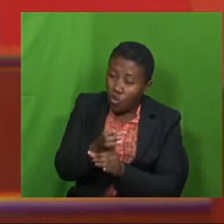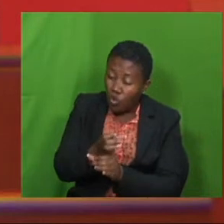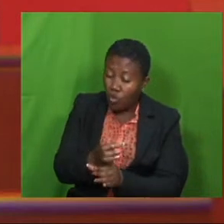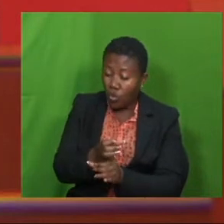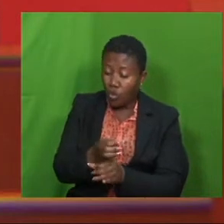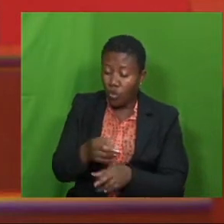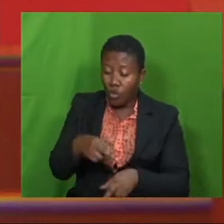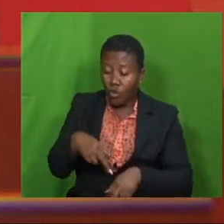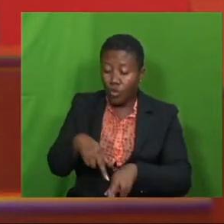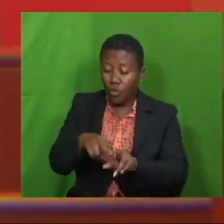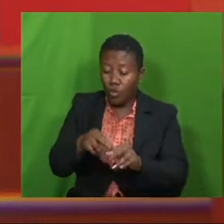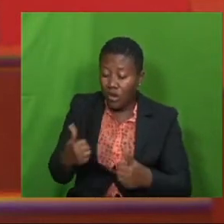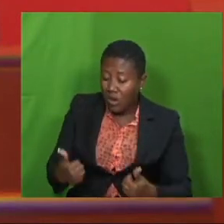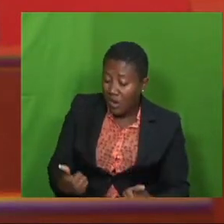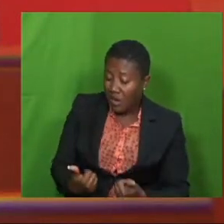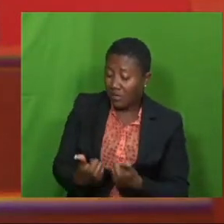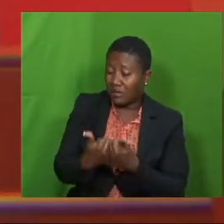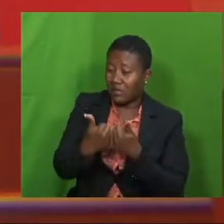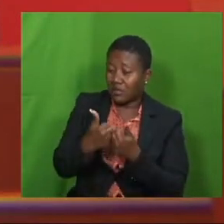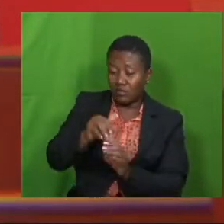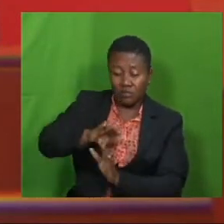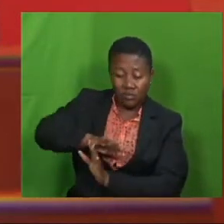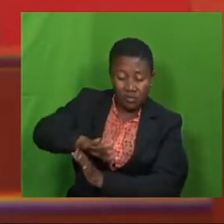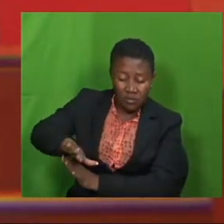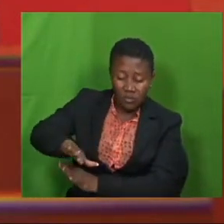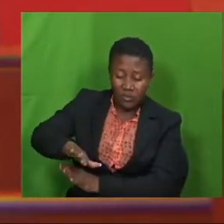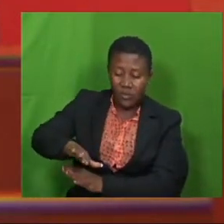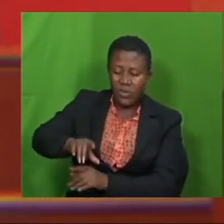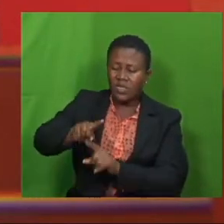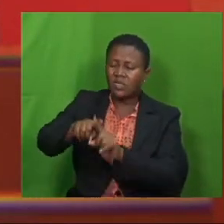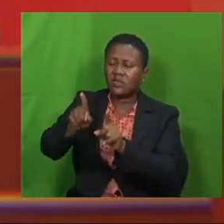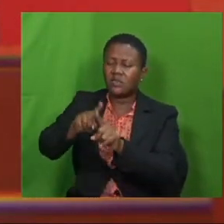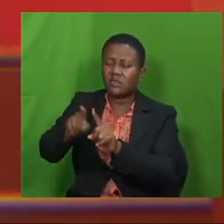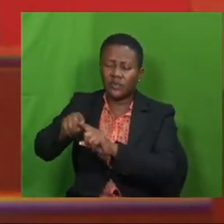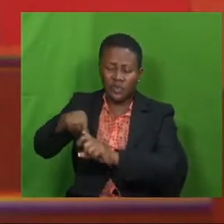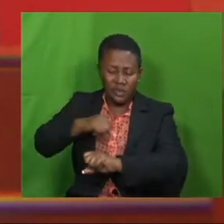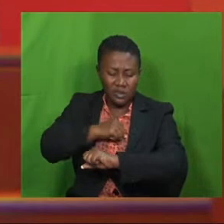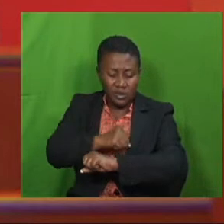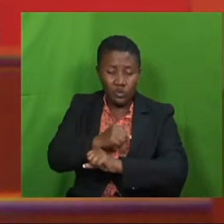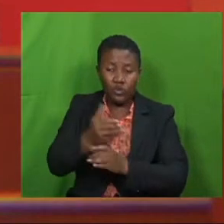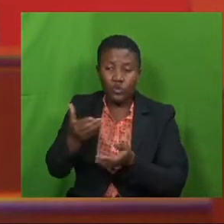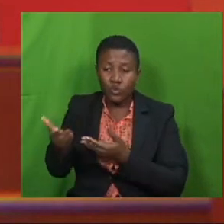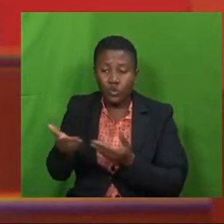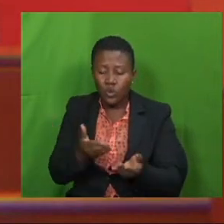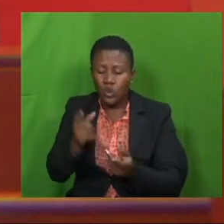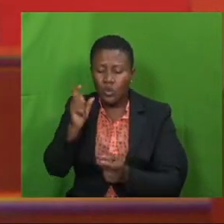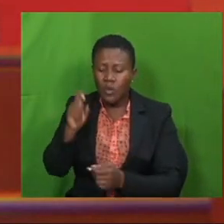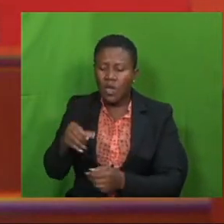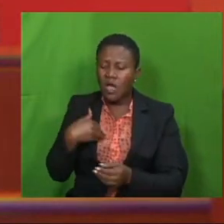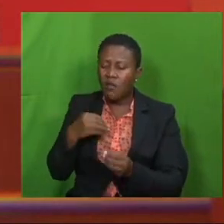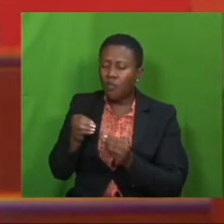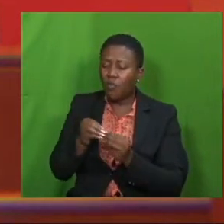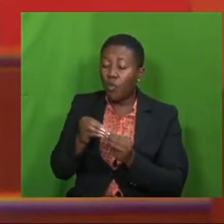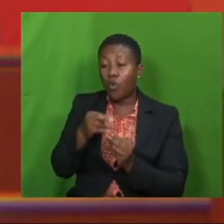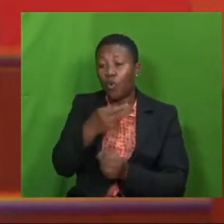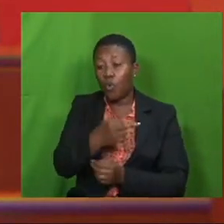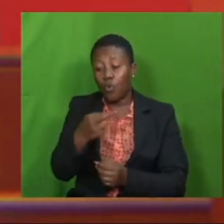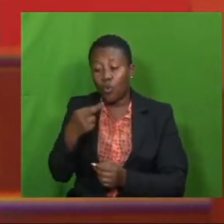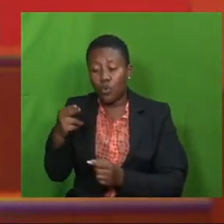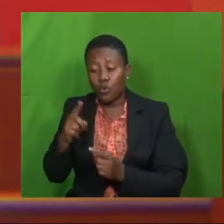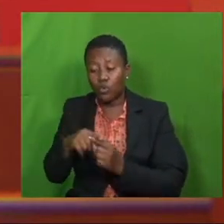accidents aside, the various security services should be adequately resourced to handle any